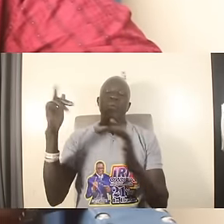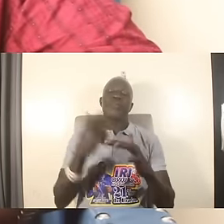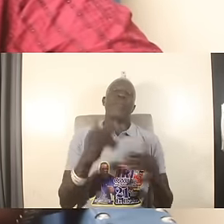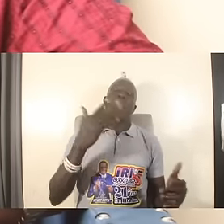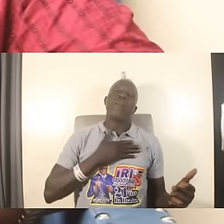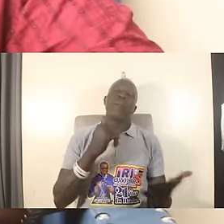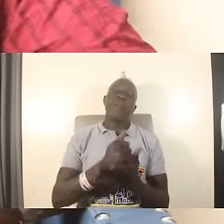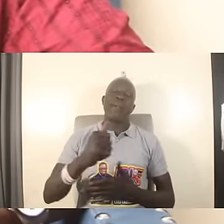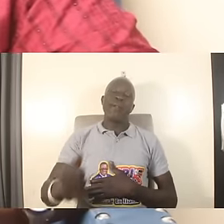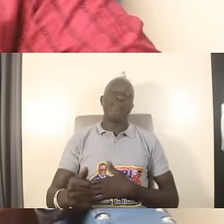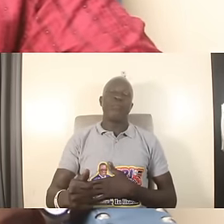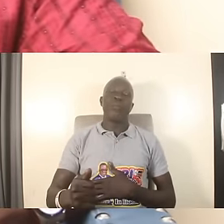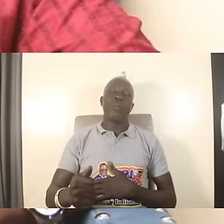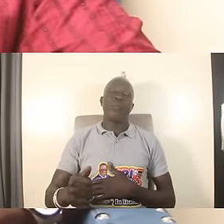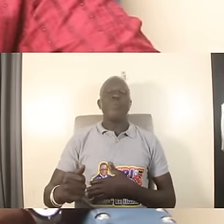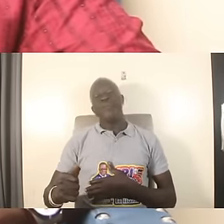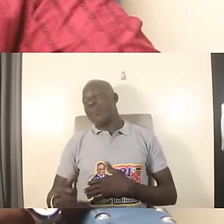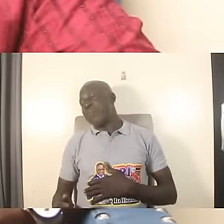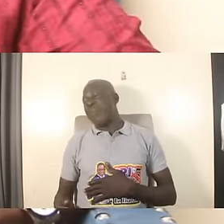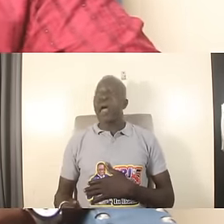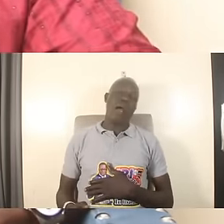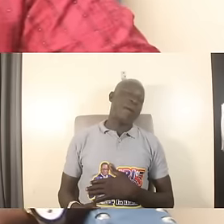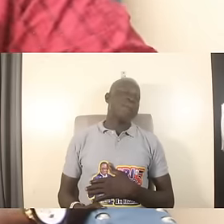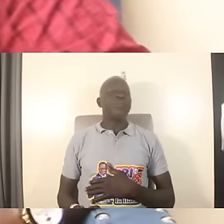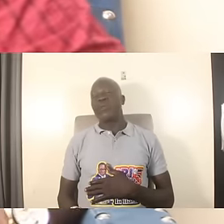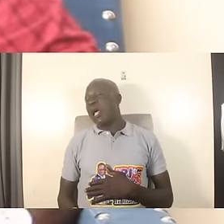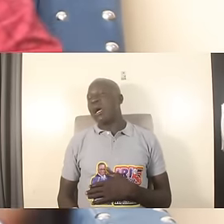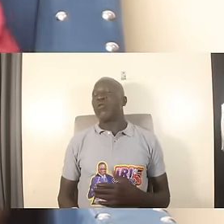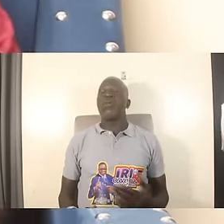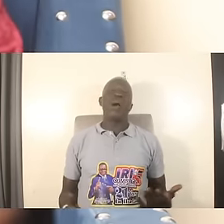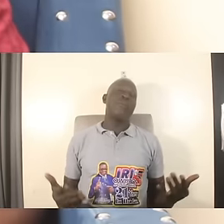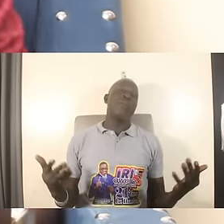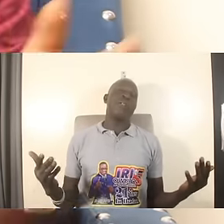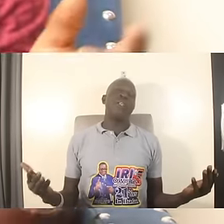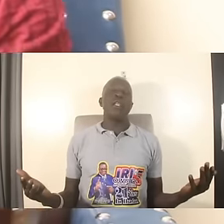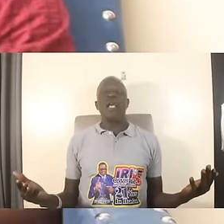Oluwawa. Name of Lord. Leo